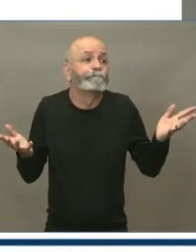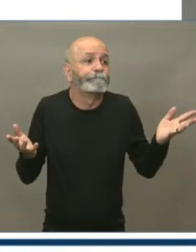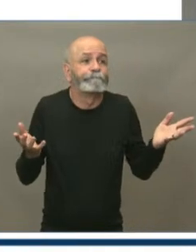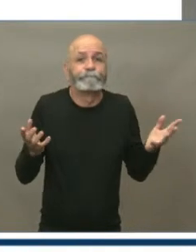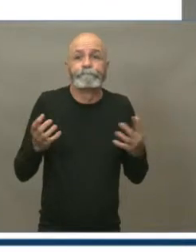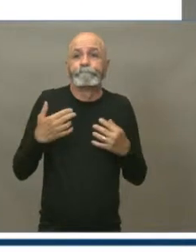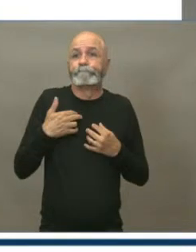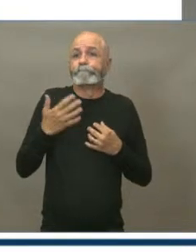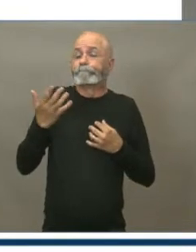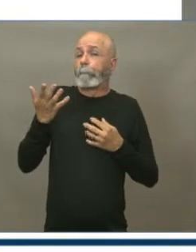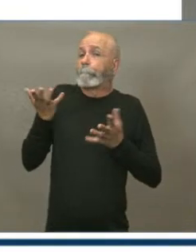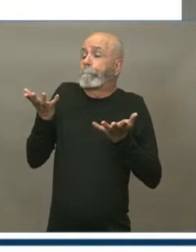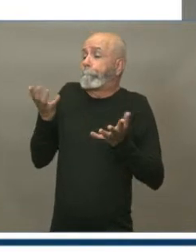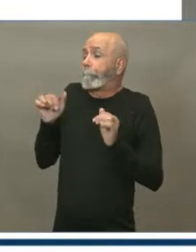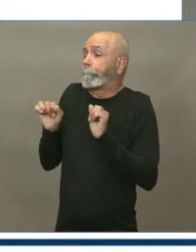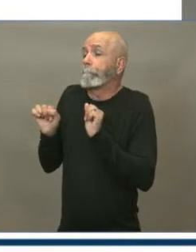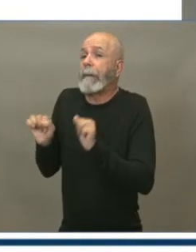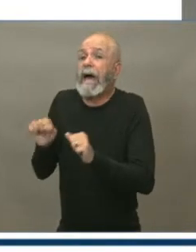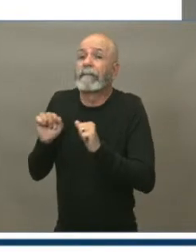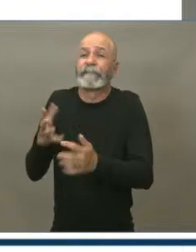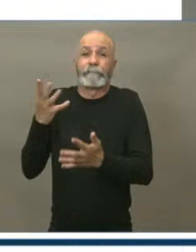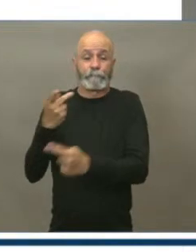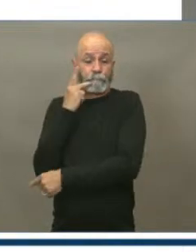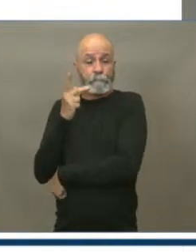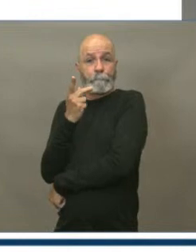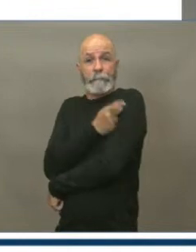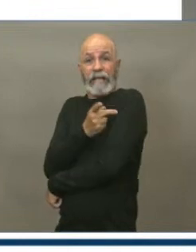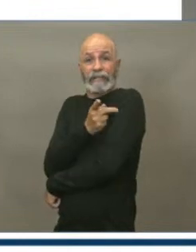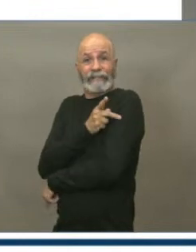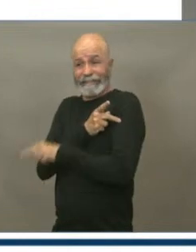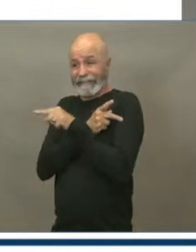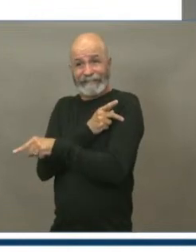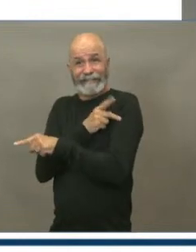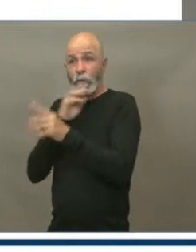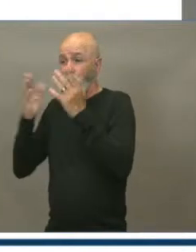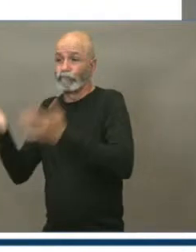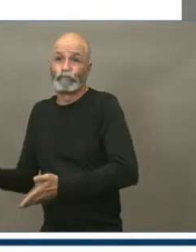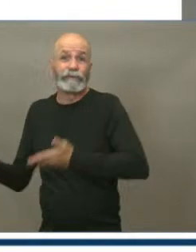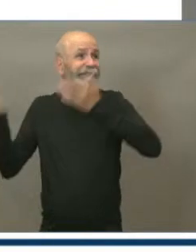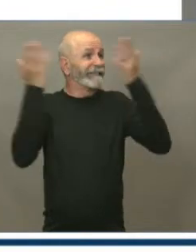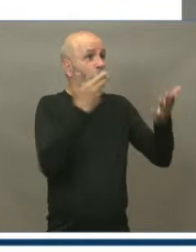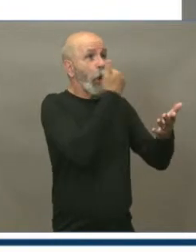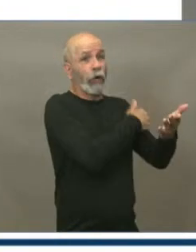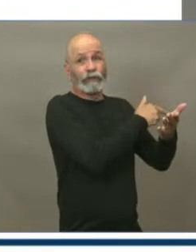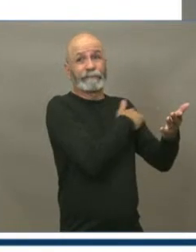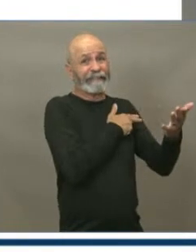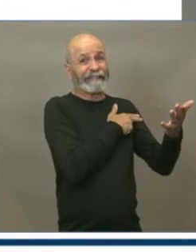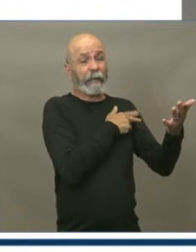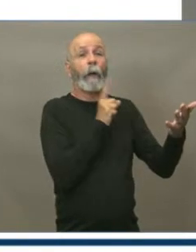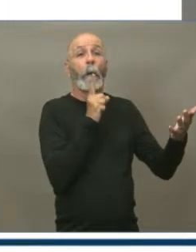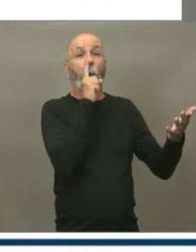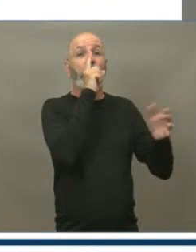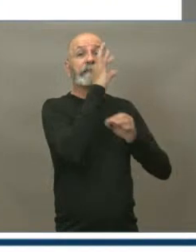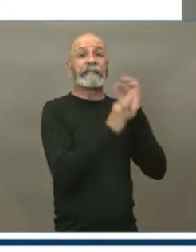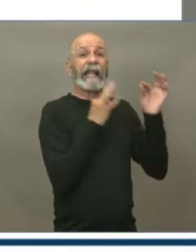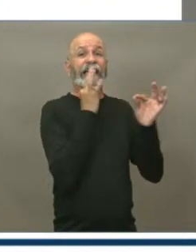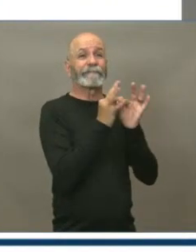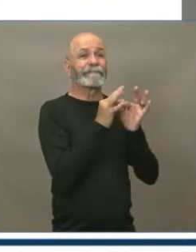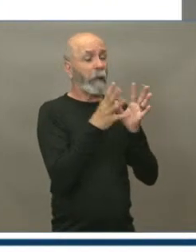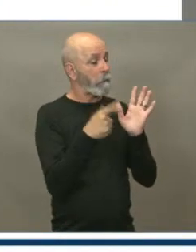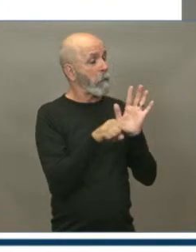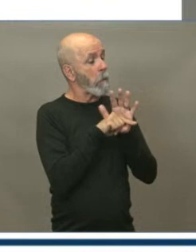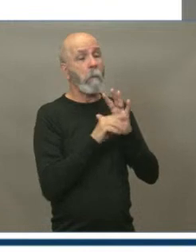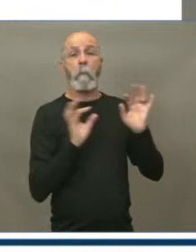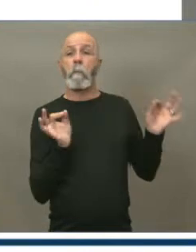likely that every patient who's tested when they come in, it's quite likely that there was an individual, their first test was negative, but